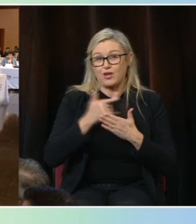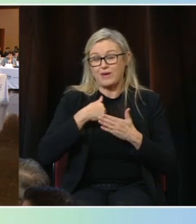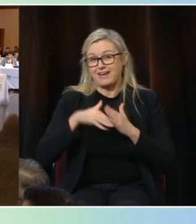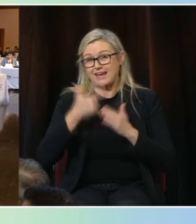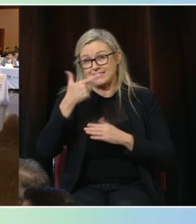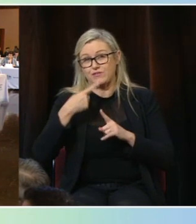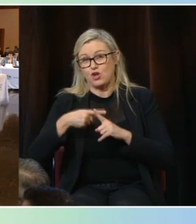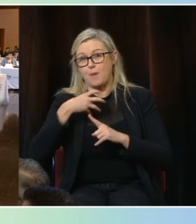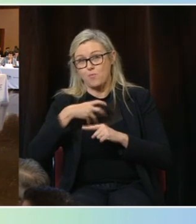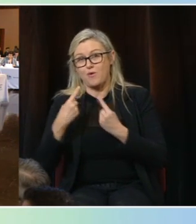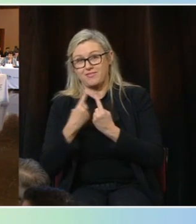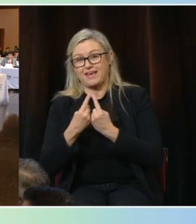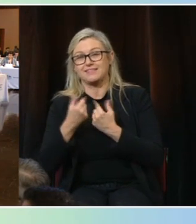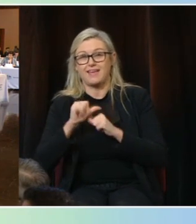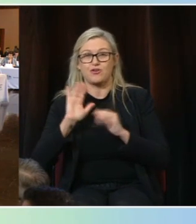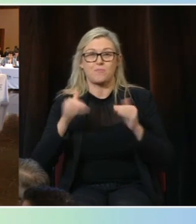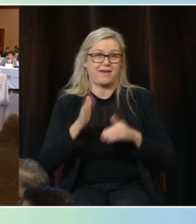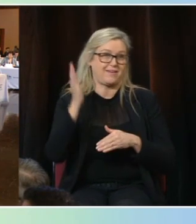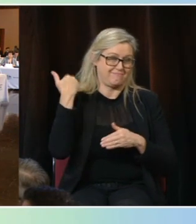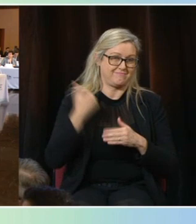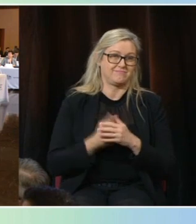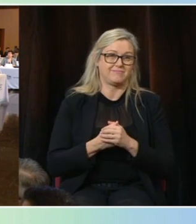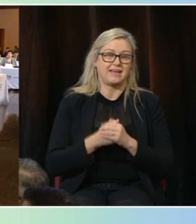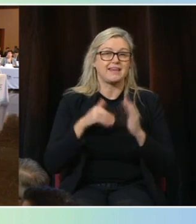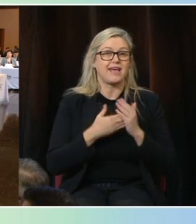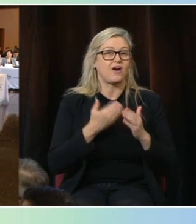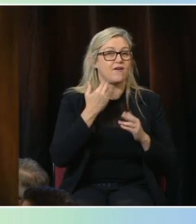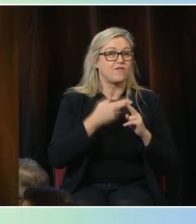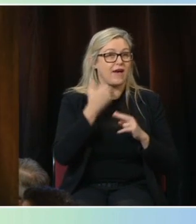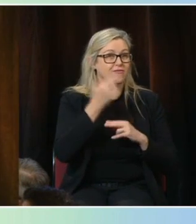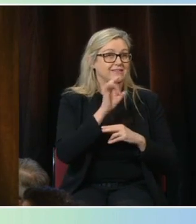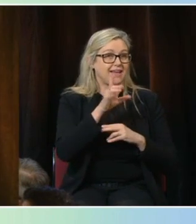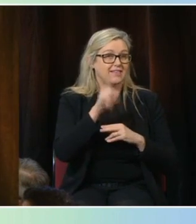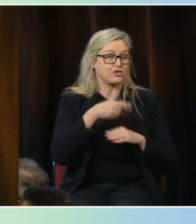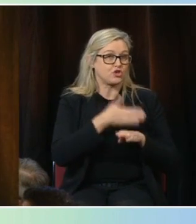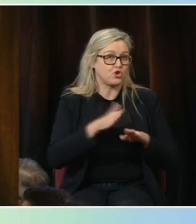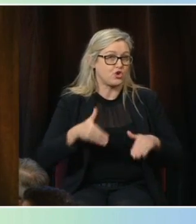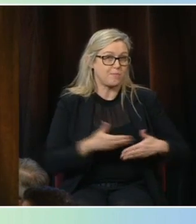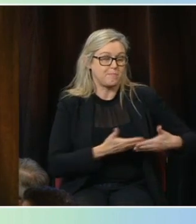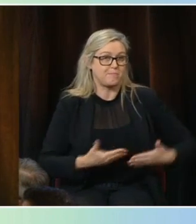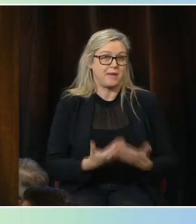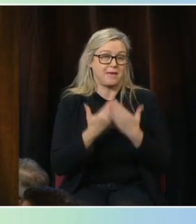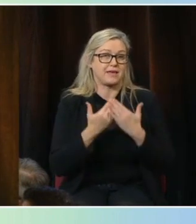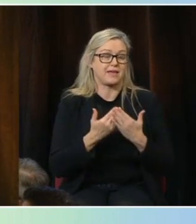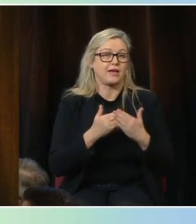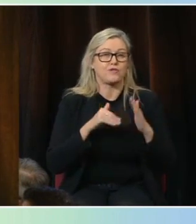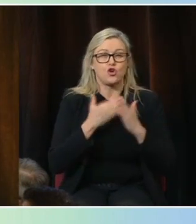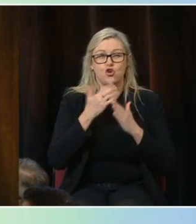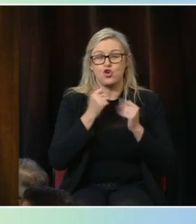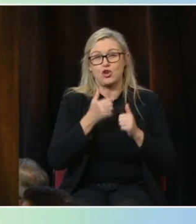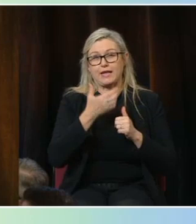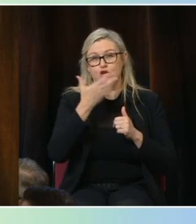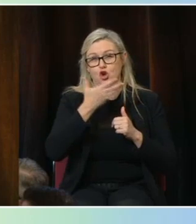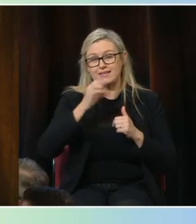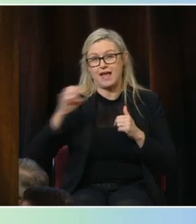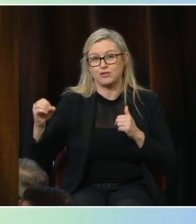but even more significantly for every 10 000 newborn babies more than a thousand died before they reached their first birthday today